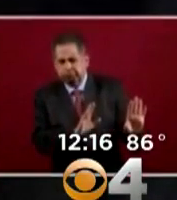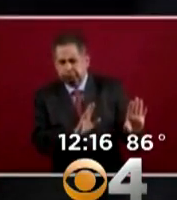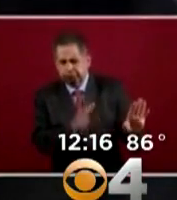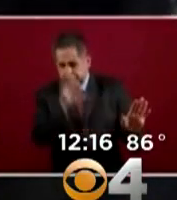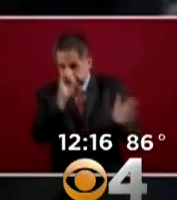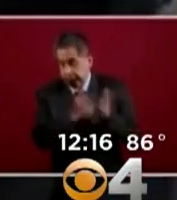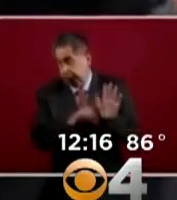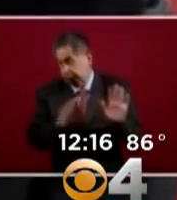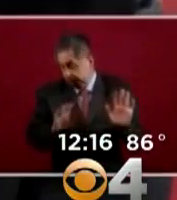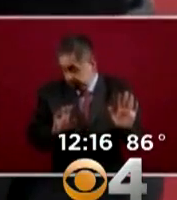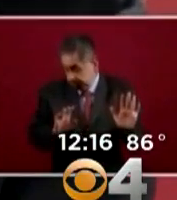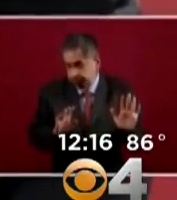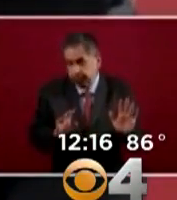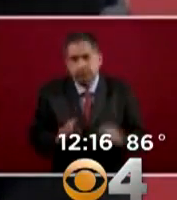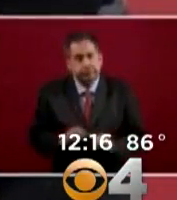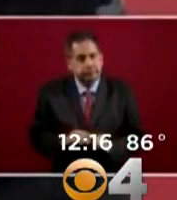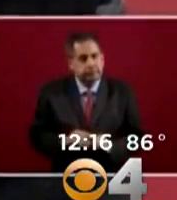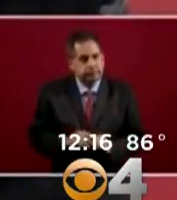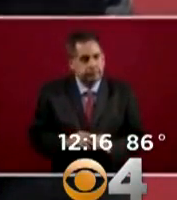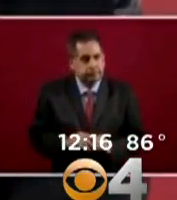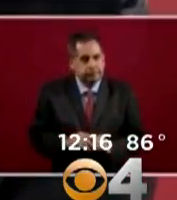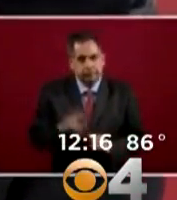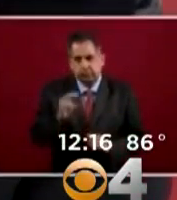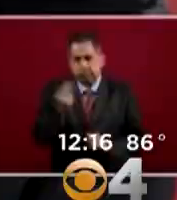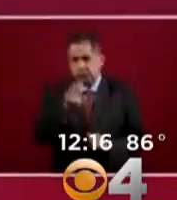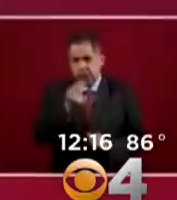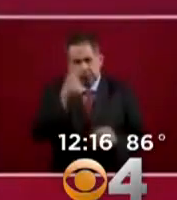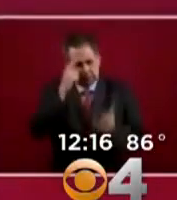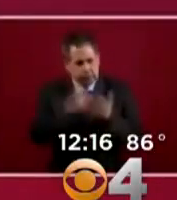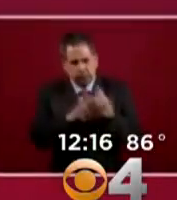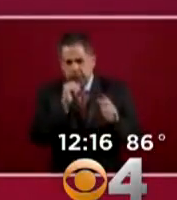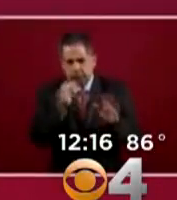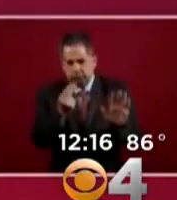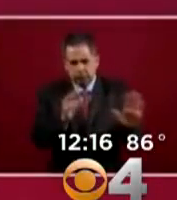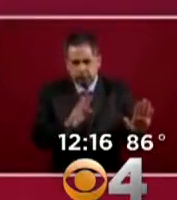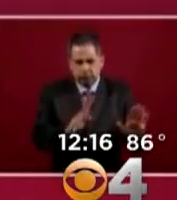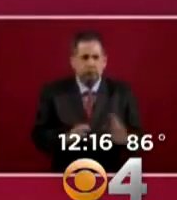insisting his nation must act independently. Johnny Fernandez, CBS News.